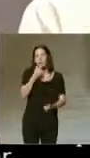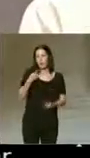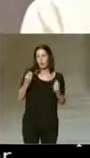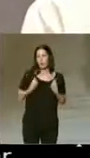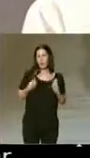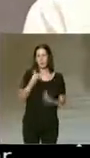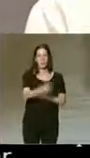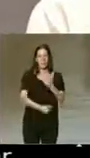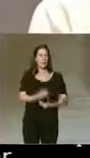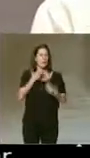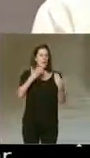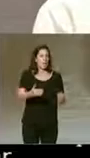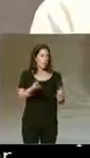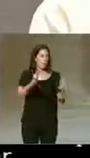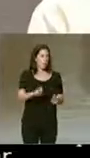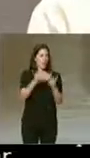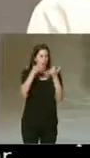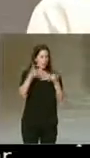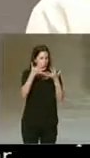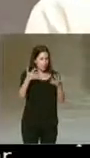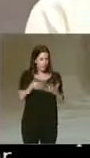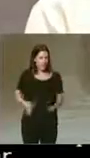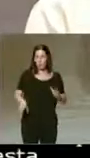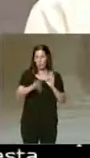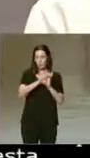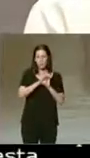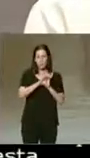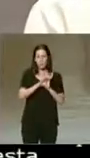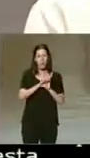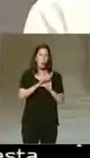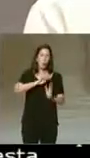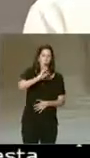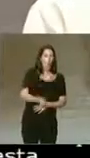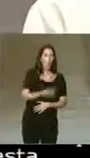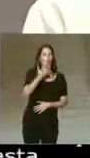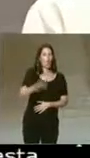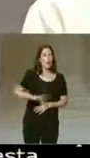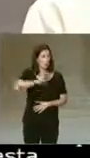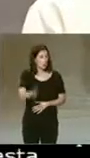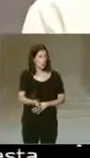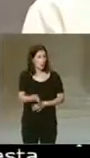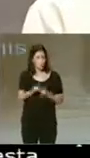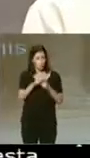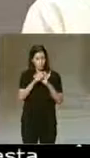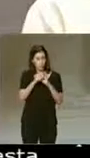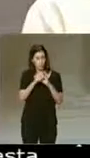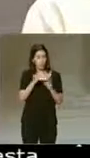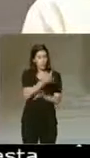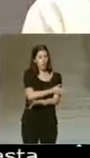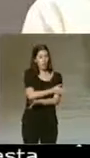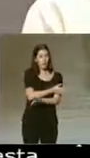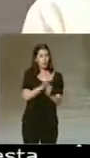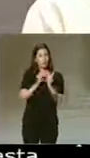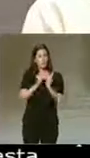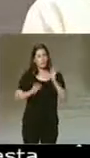whose life will I make easier with this code that I'm developing? Or whose life am I going to be making